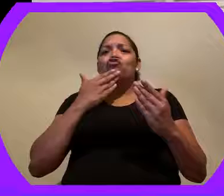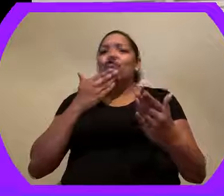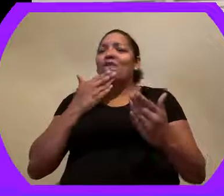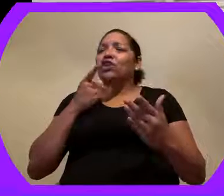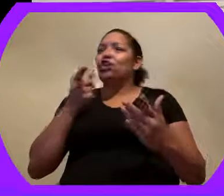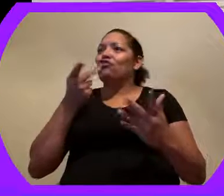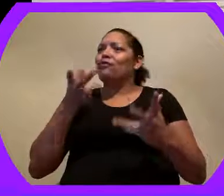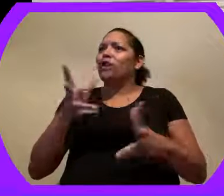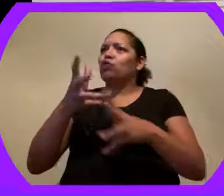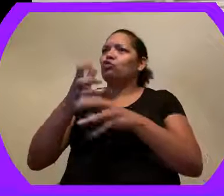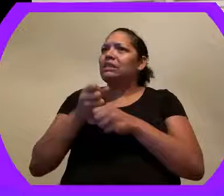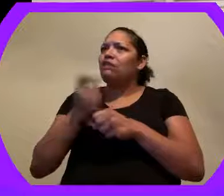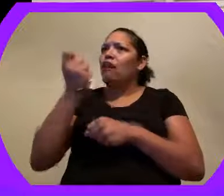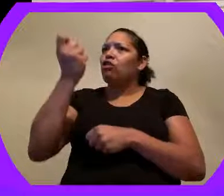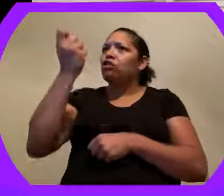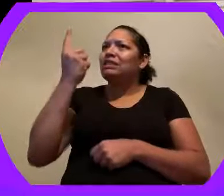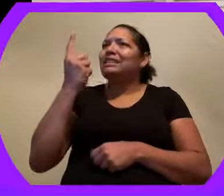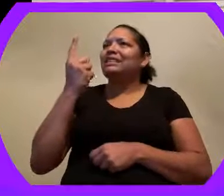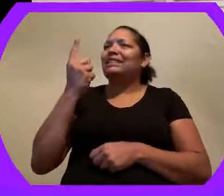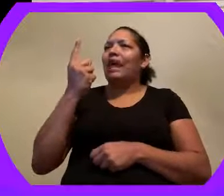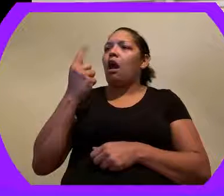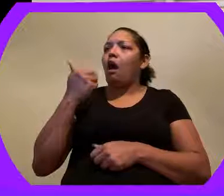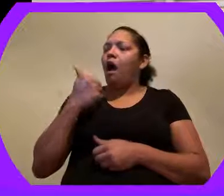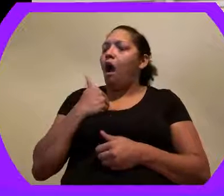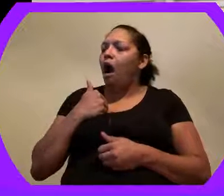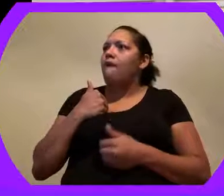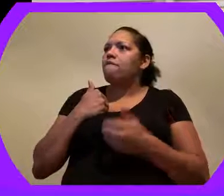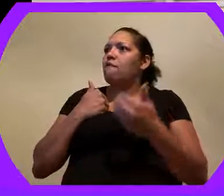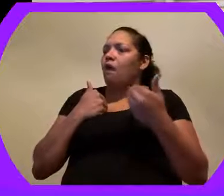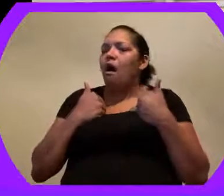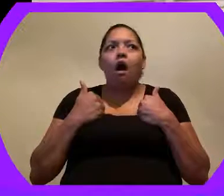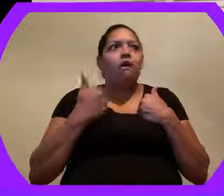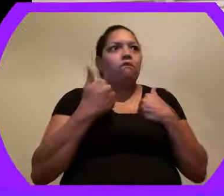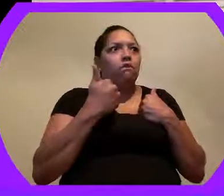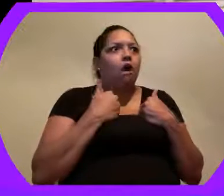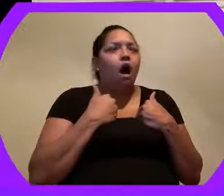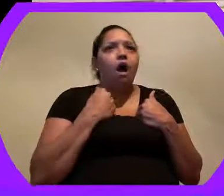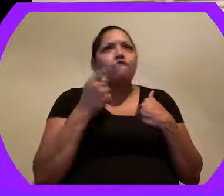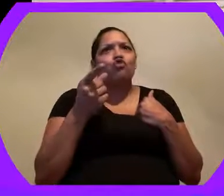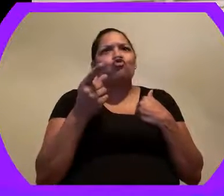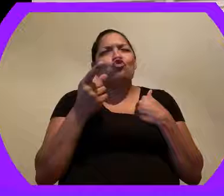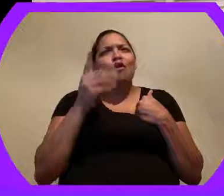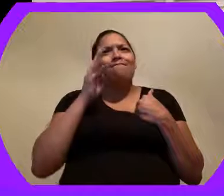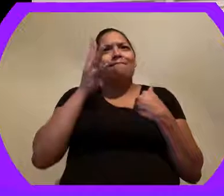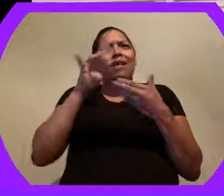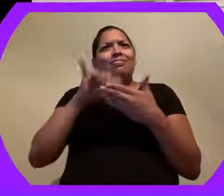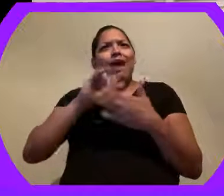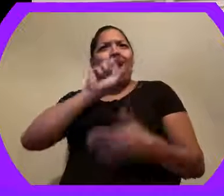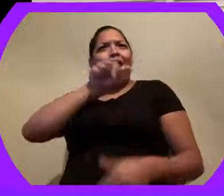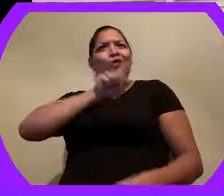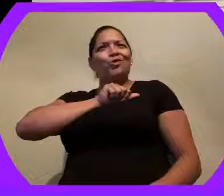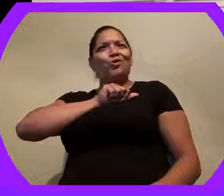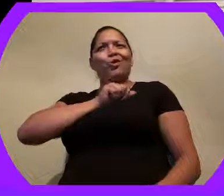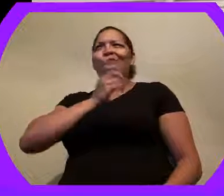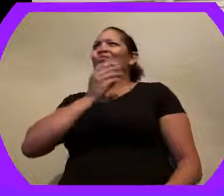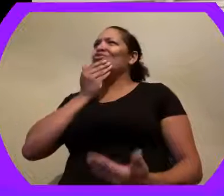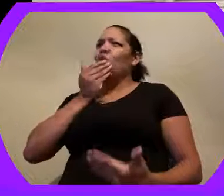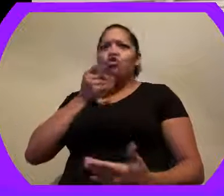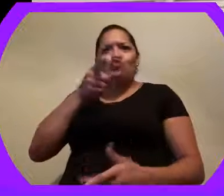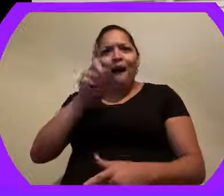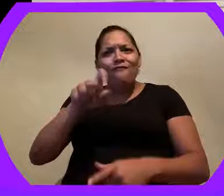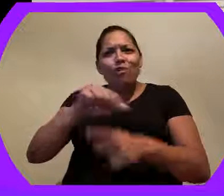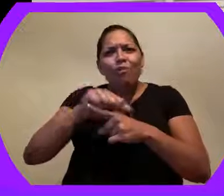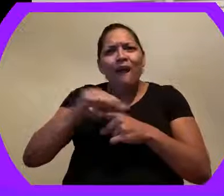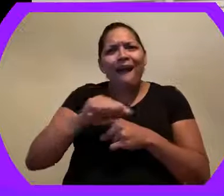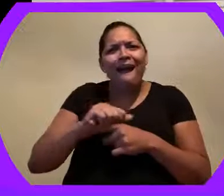As opposed to gratitude, if you're coming from a place of receiving and understanding and abundance. And when you cultivate that attitude and